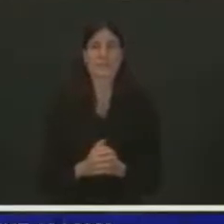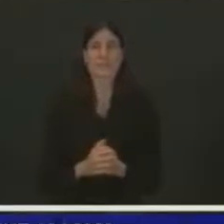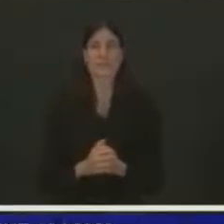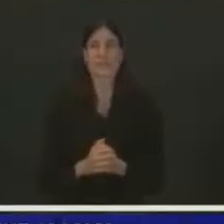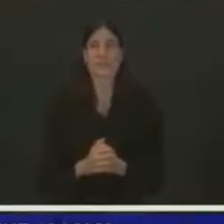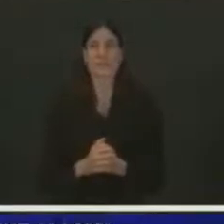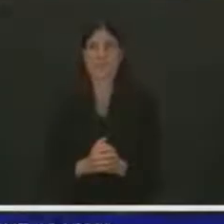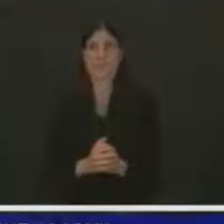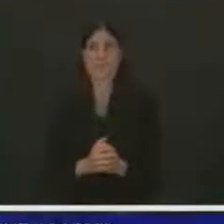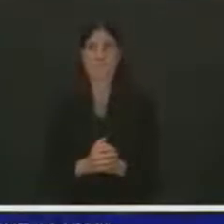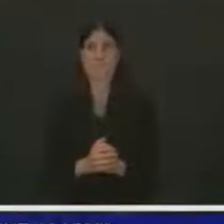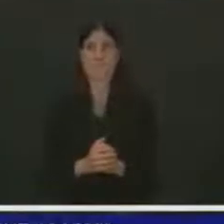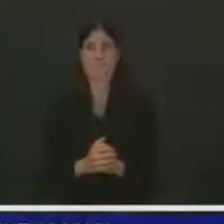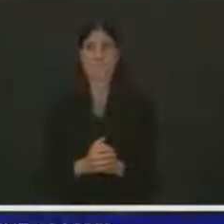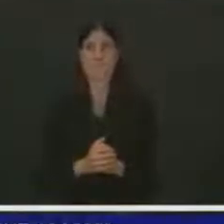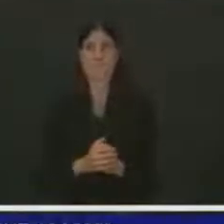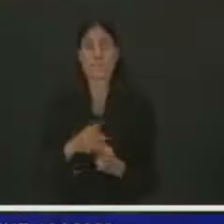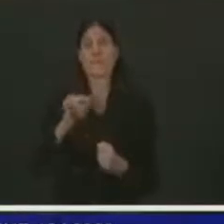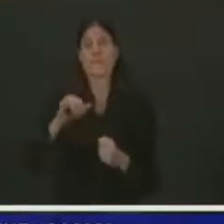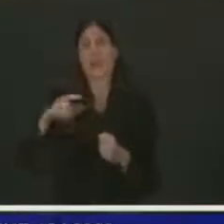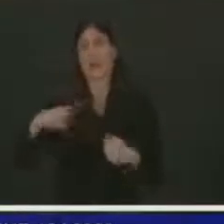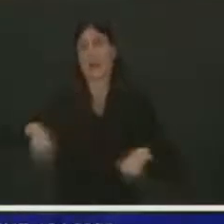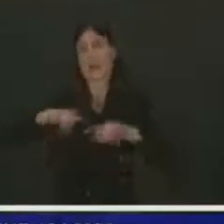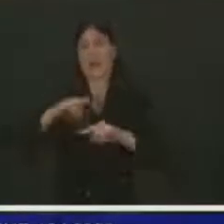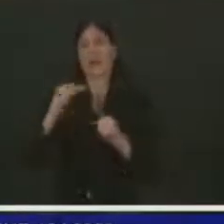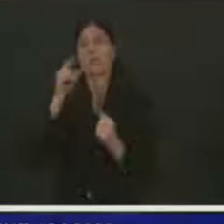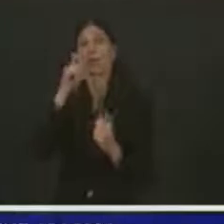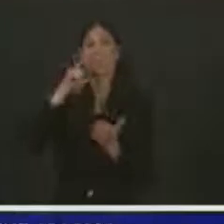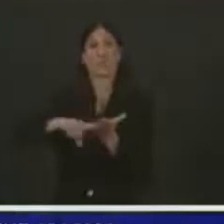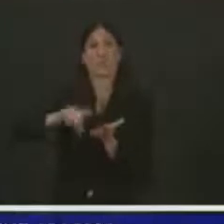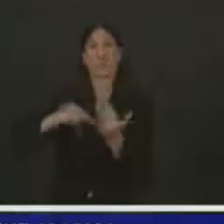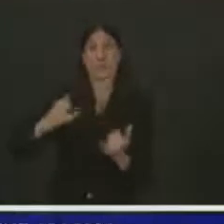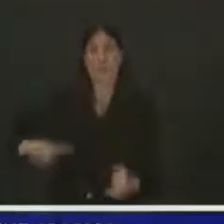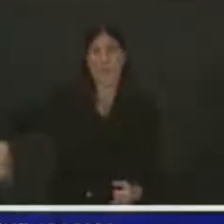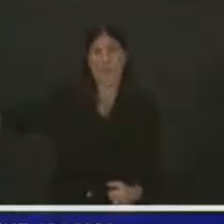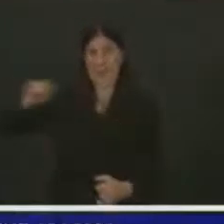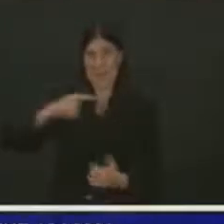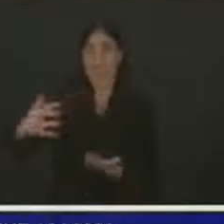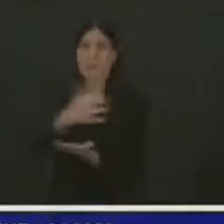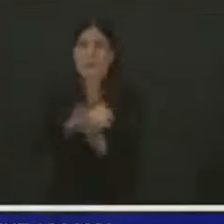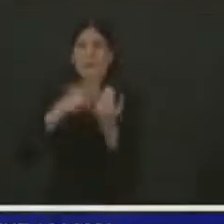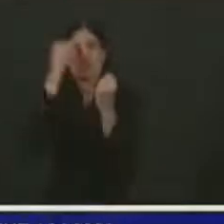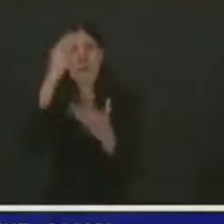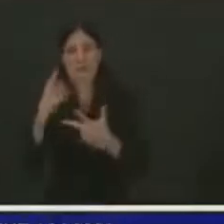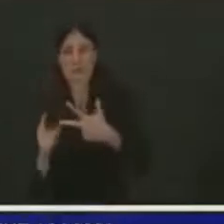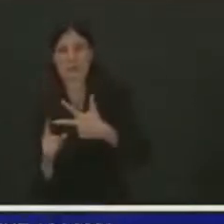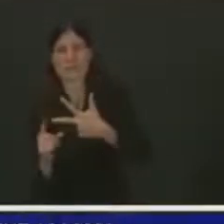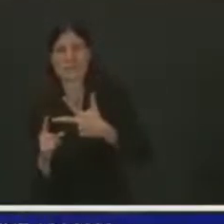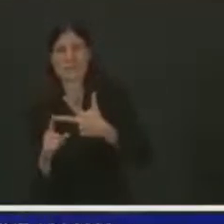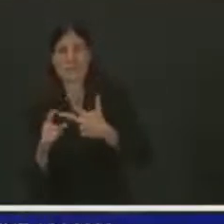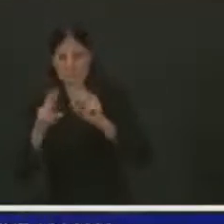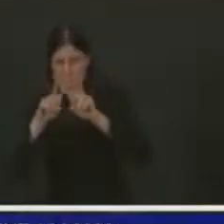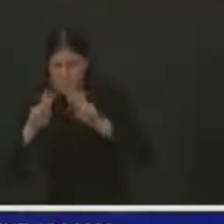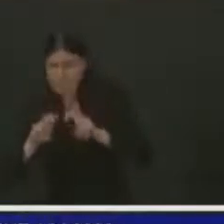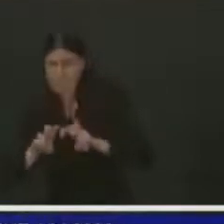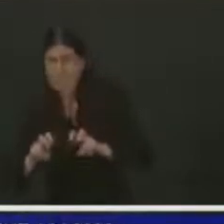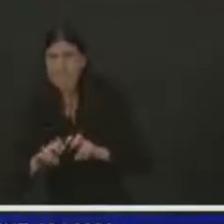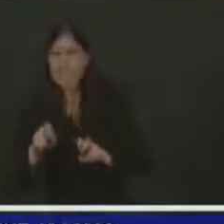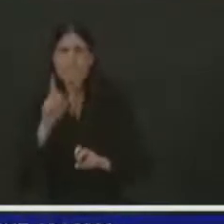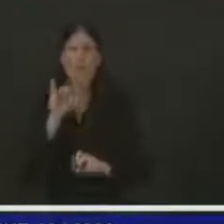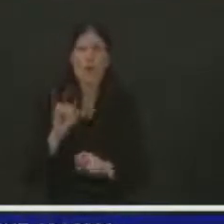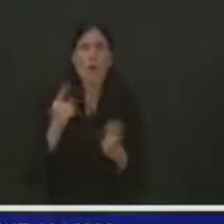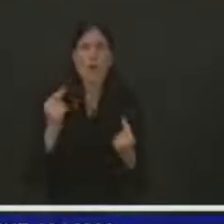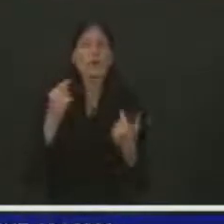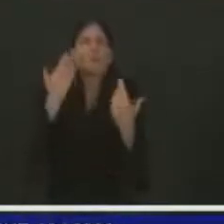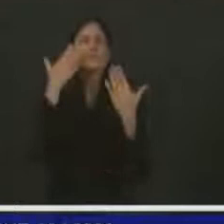we do not want to promote false security about someone's exposure to COVID-19